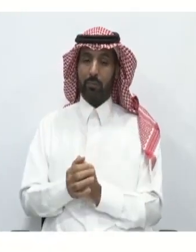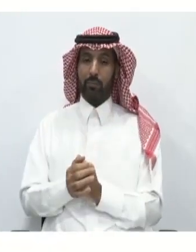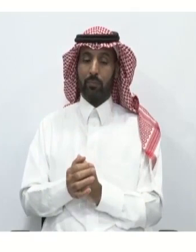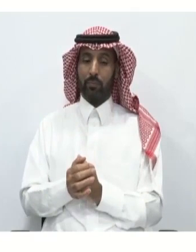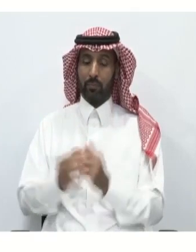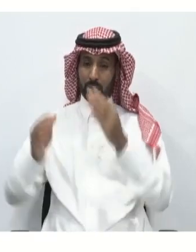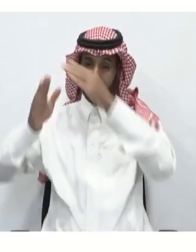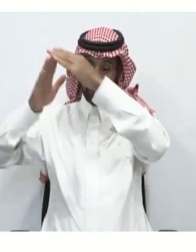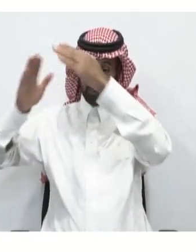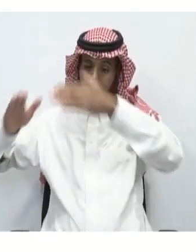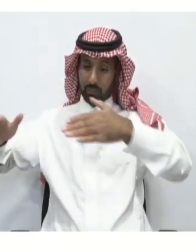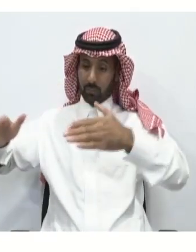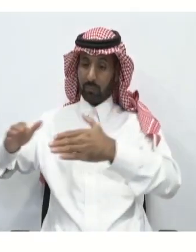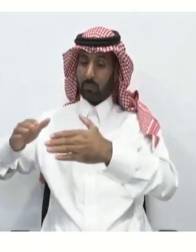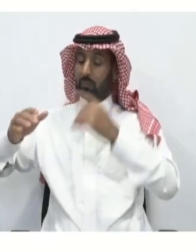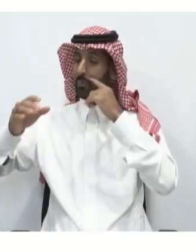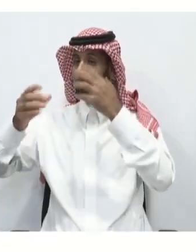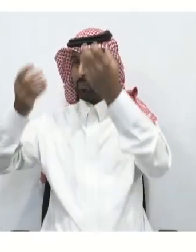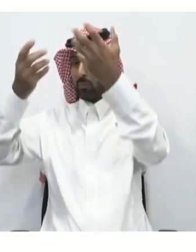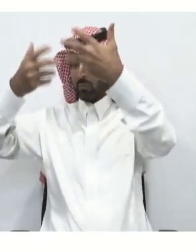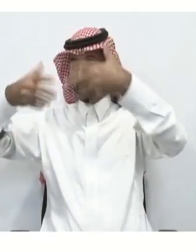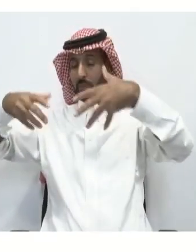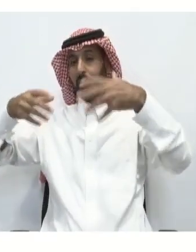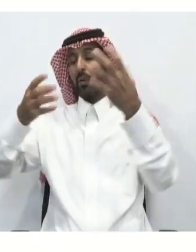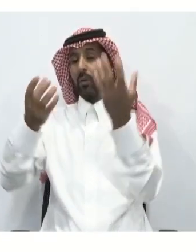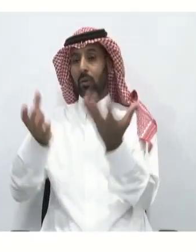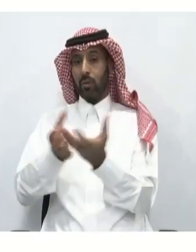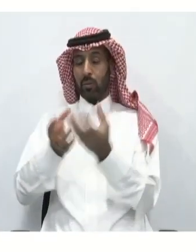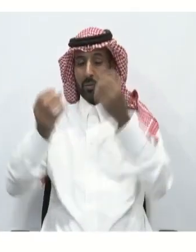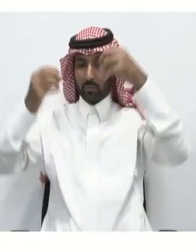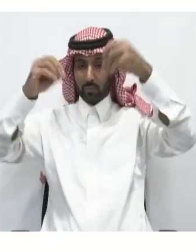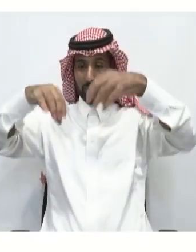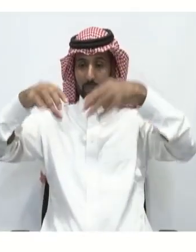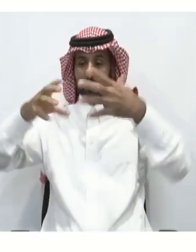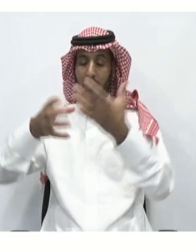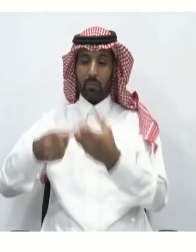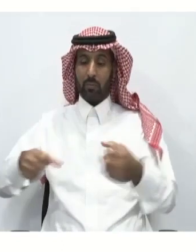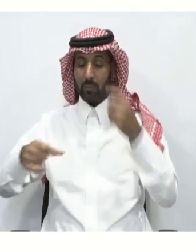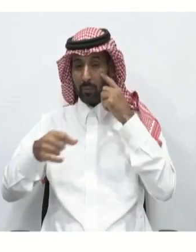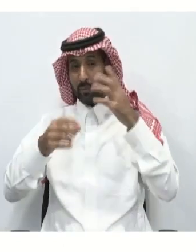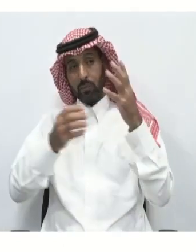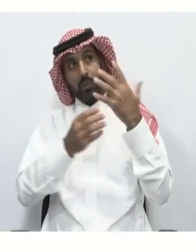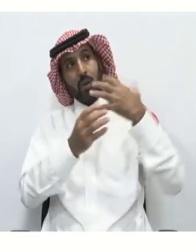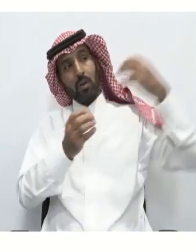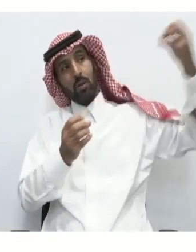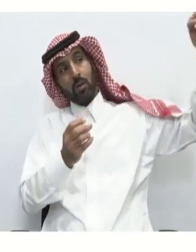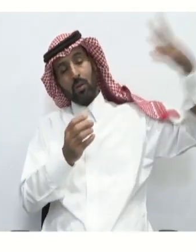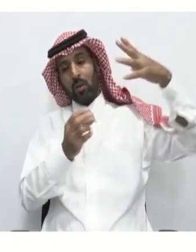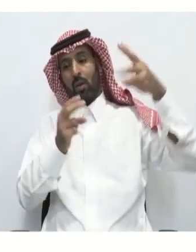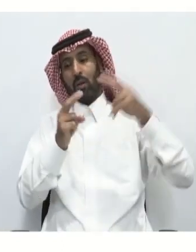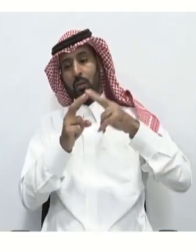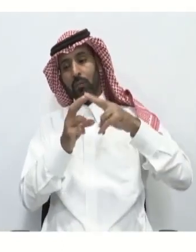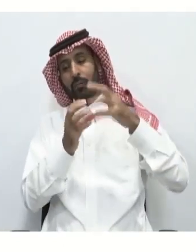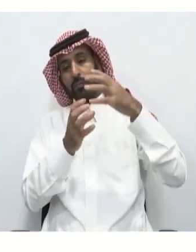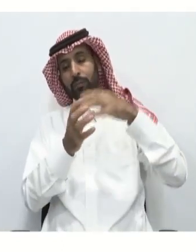Yes, rain collection and passive solar architecture, or low flush toilets and pull chain